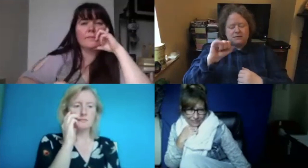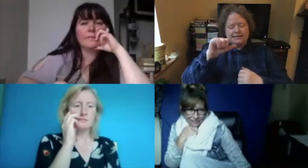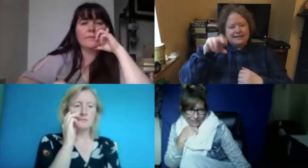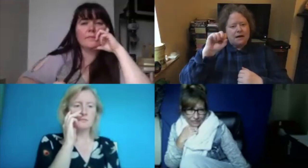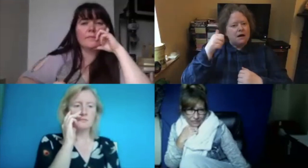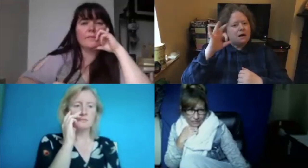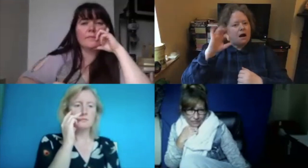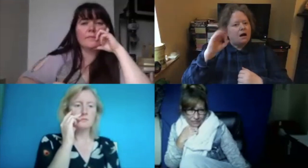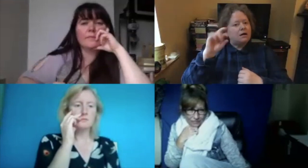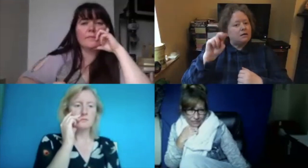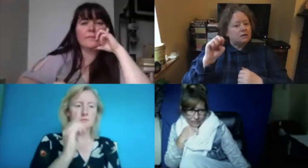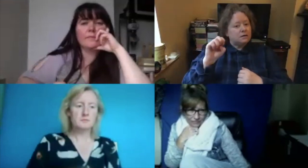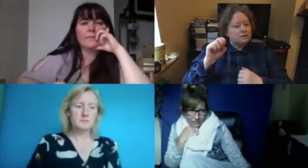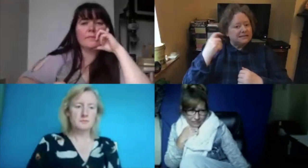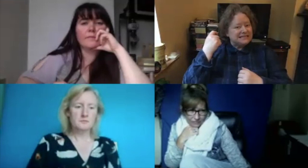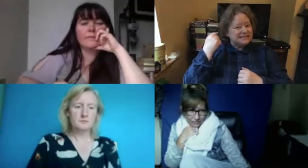Can you see what she's saying?